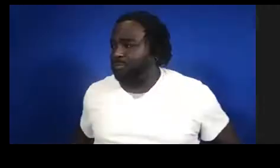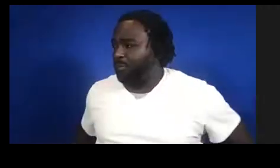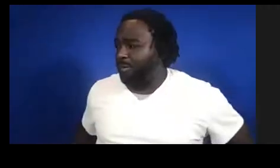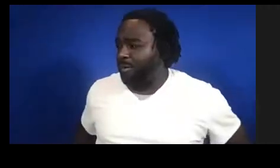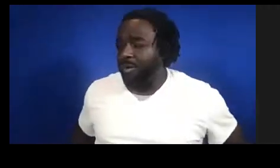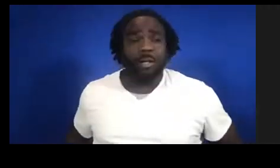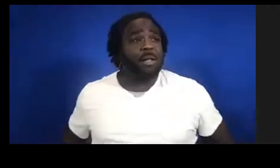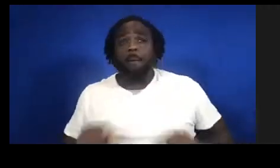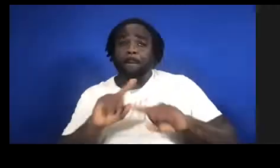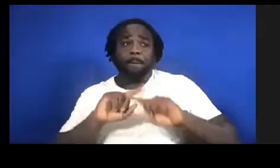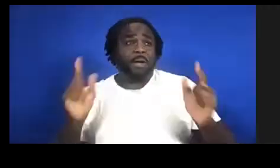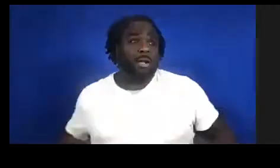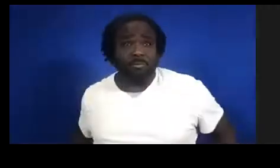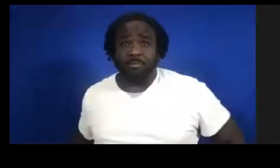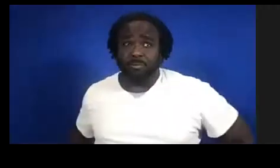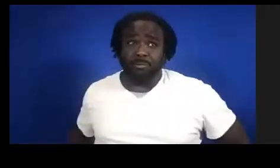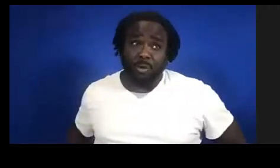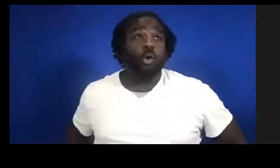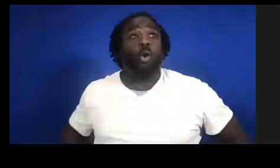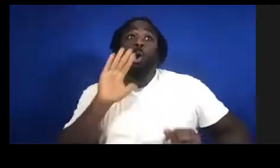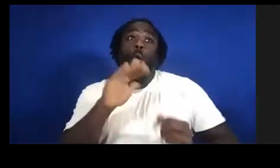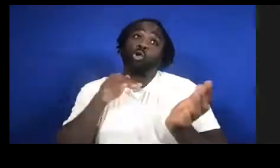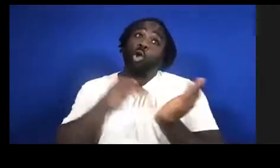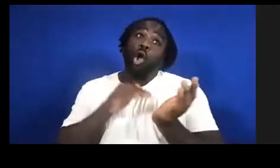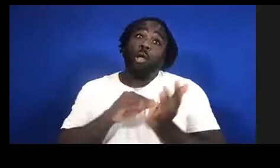So I'm like, all right, doc, you right.